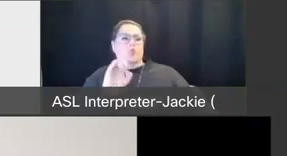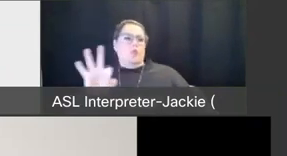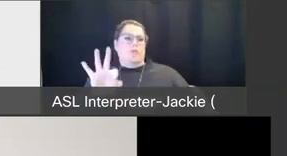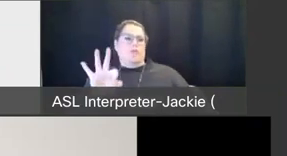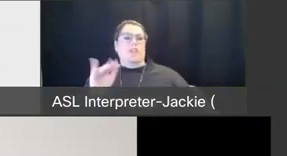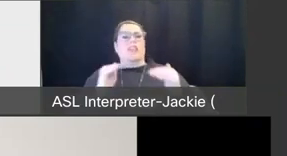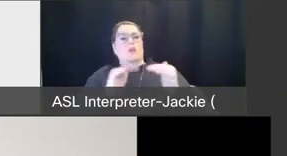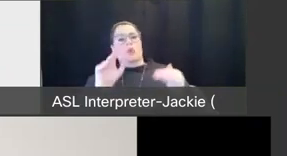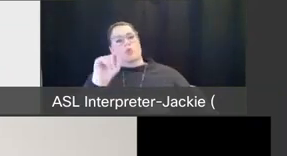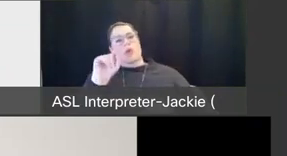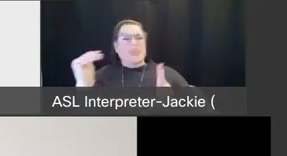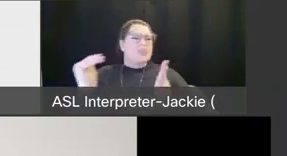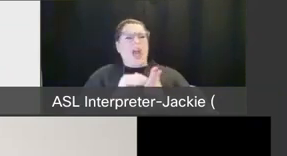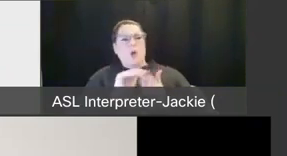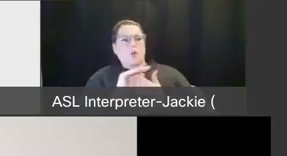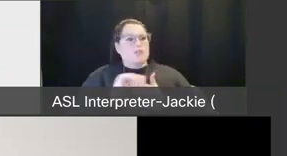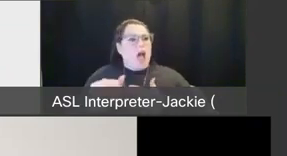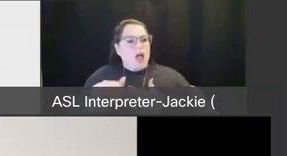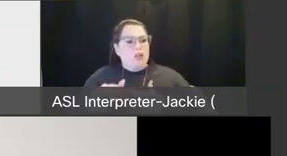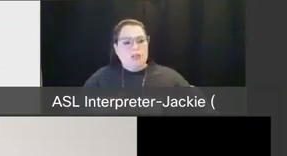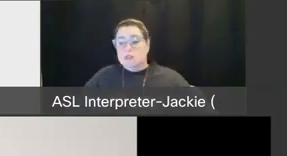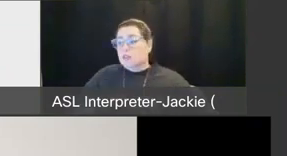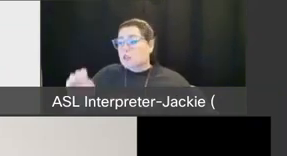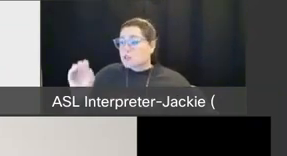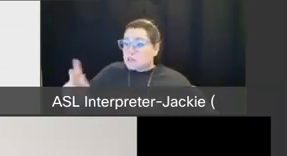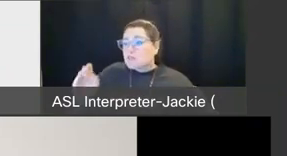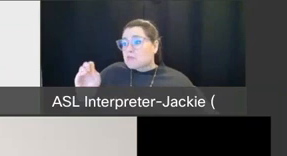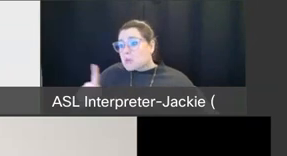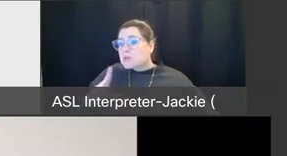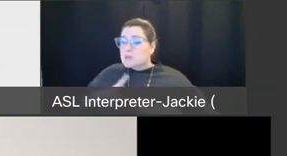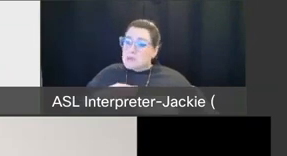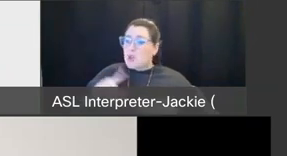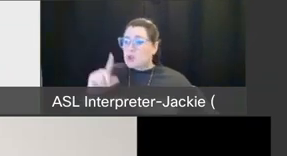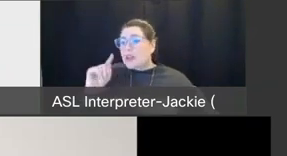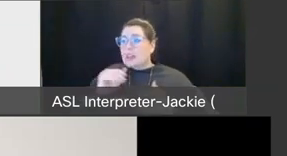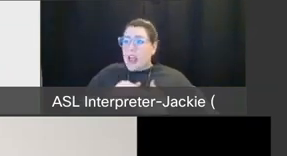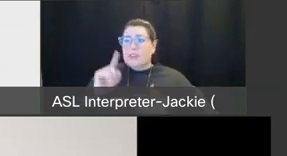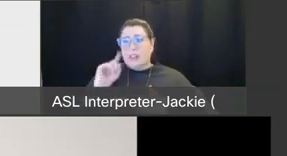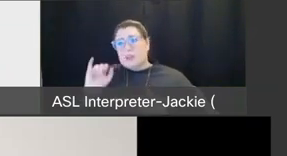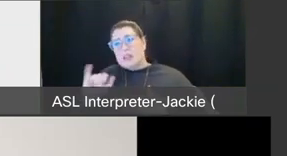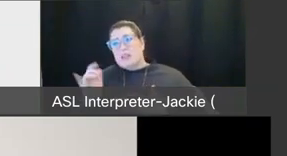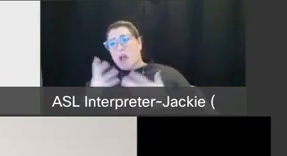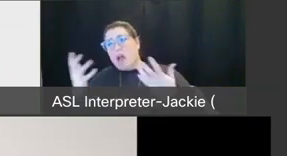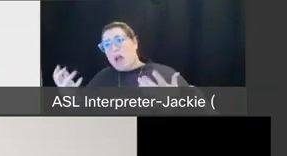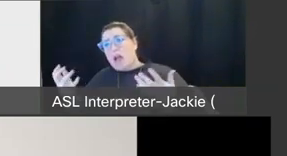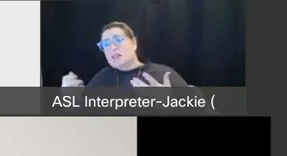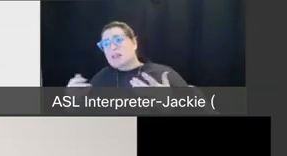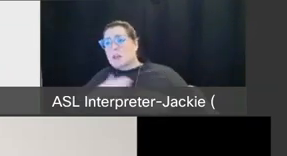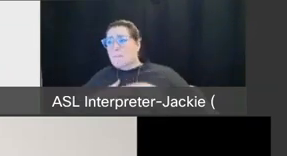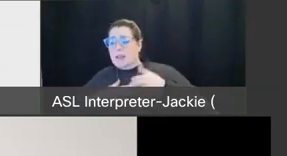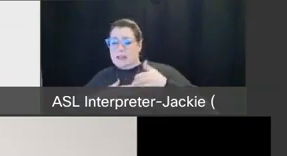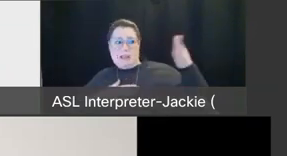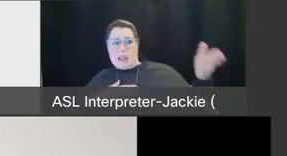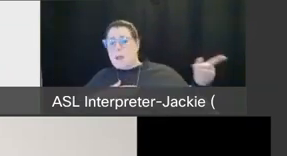$20,000. And they do all that, and you're like, well, 20,000 sounds like it's a lot. My neighbor got it done